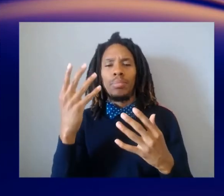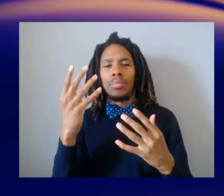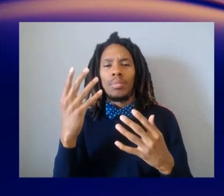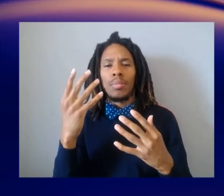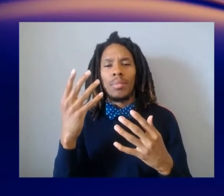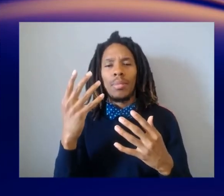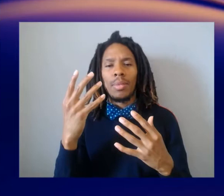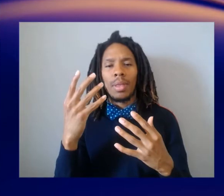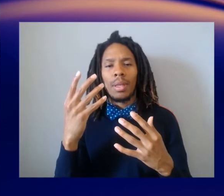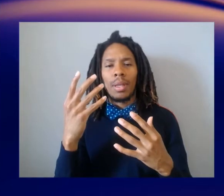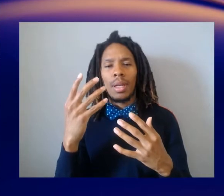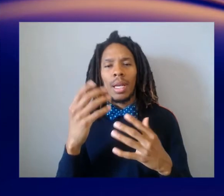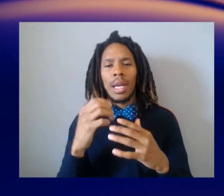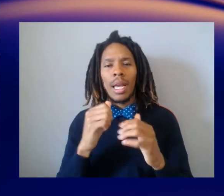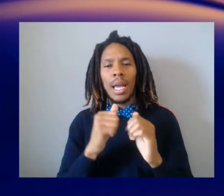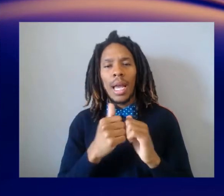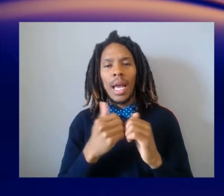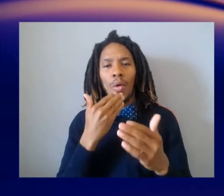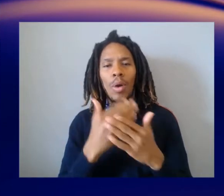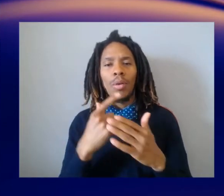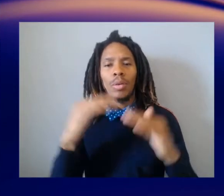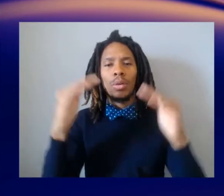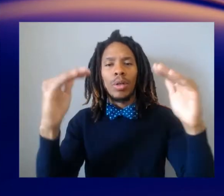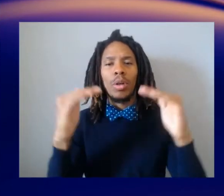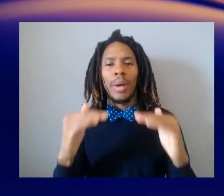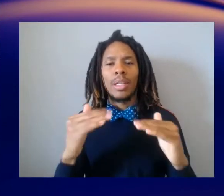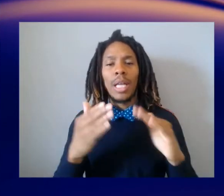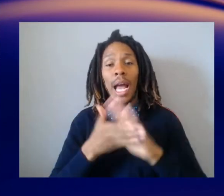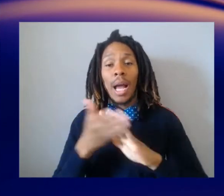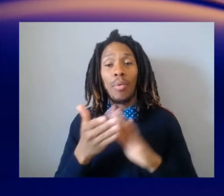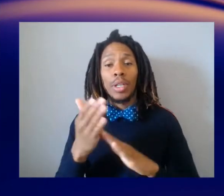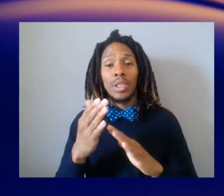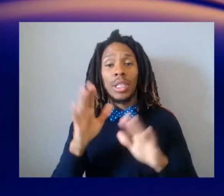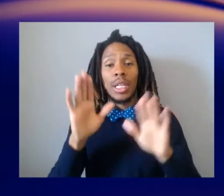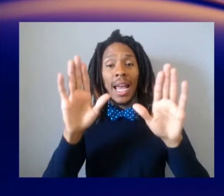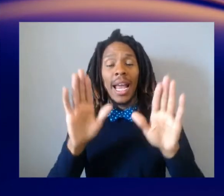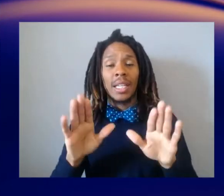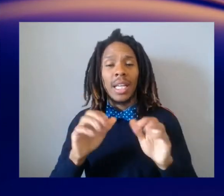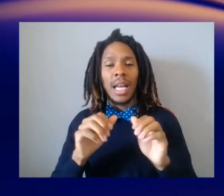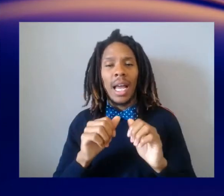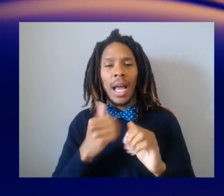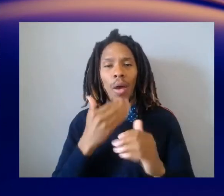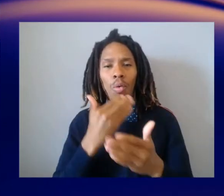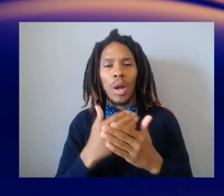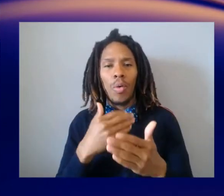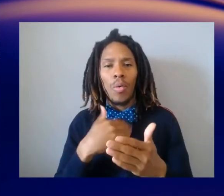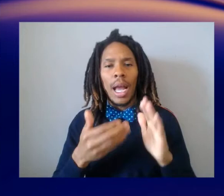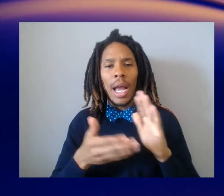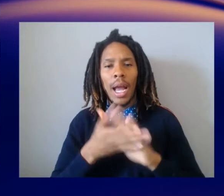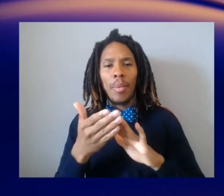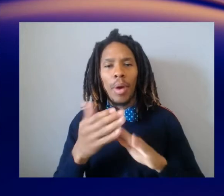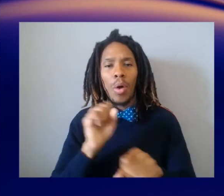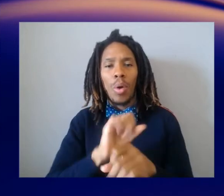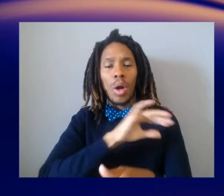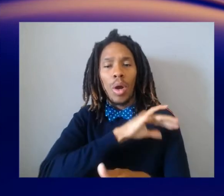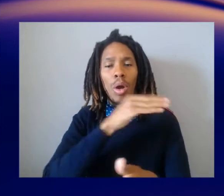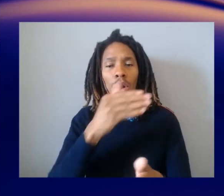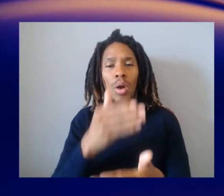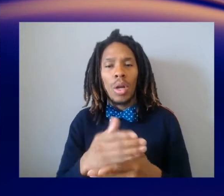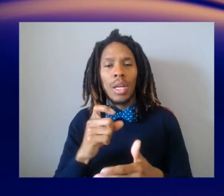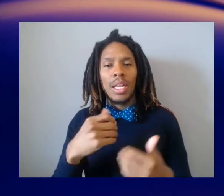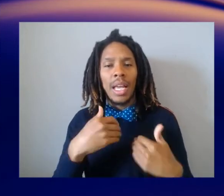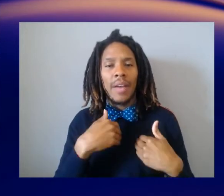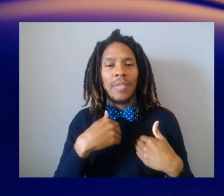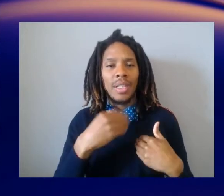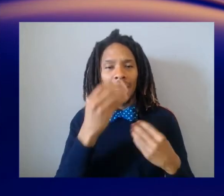well, right, if we bring this back down to like operational excellence, how well are we operating our workloads? We need to be able to have those data points to measure it.